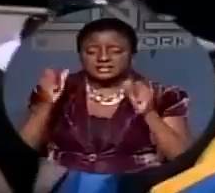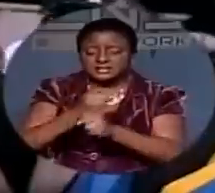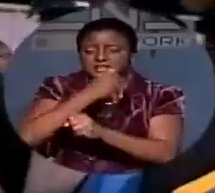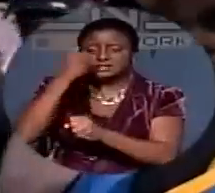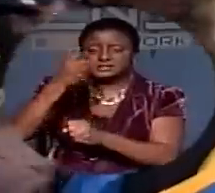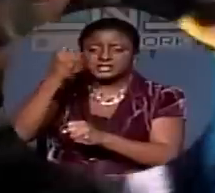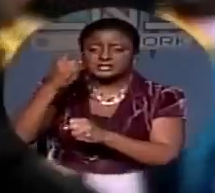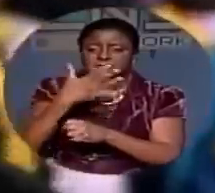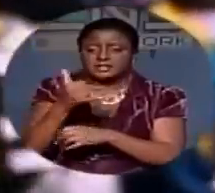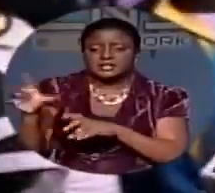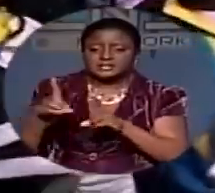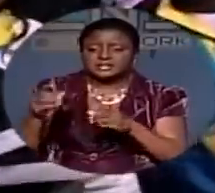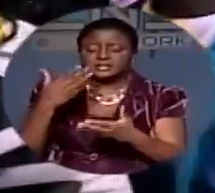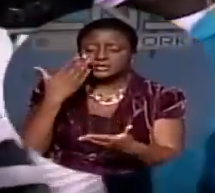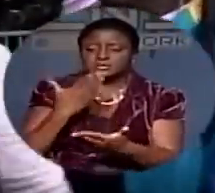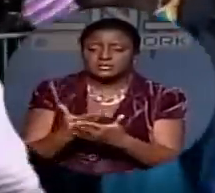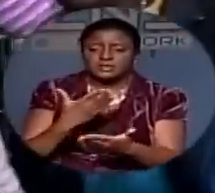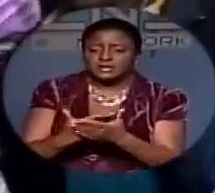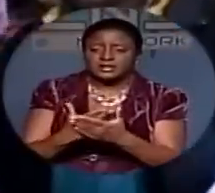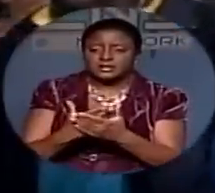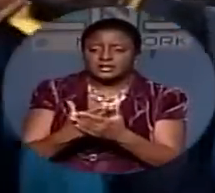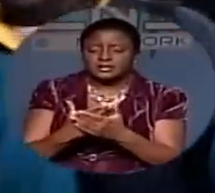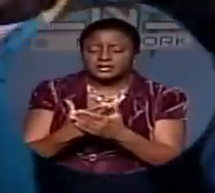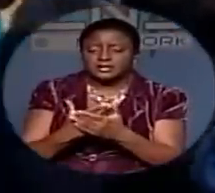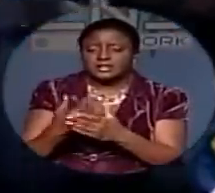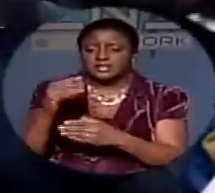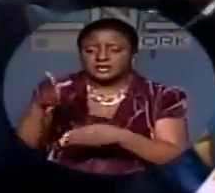They did very well. My team, Bahamas, was